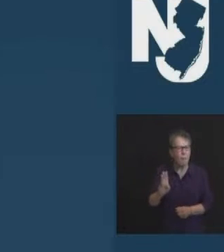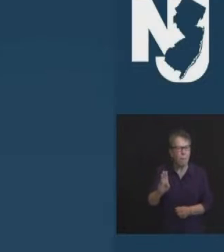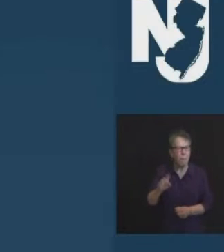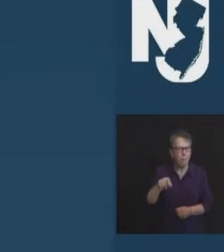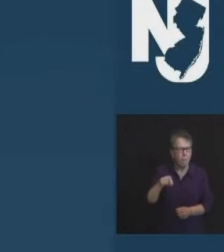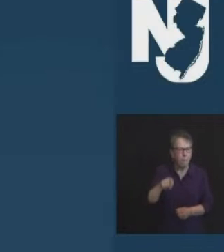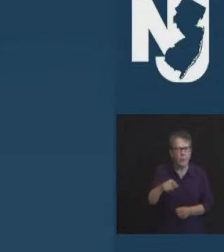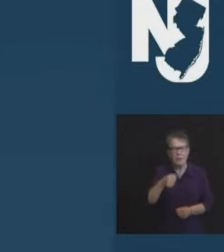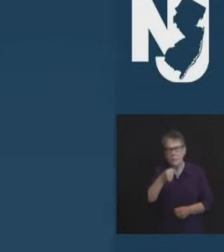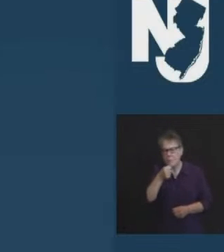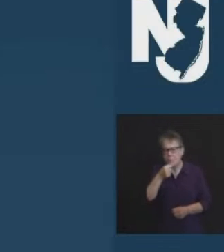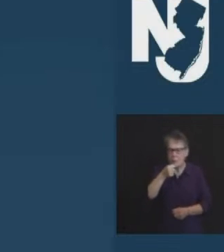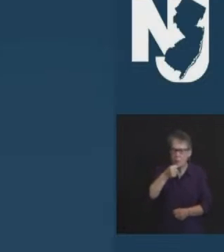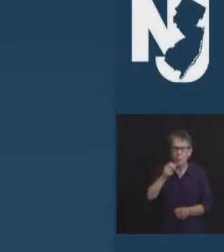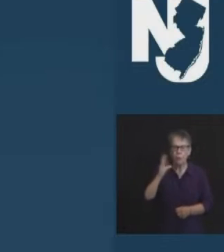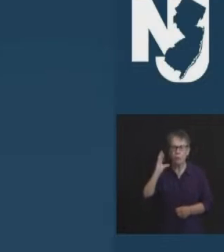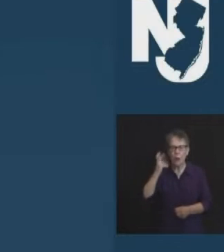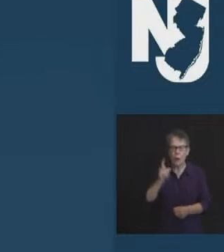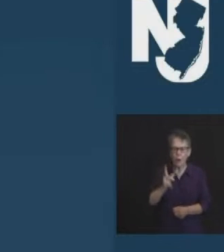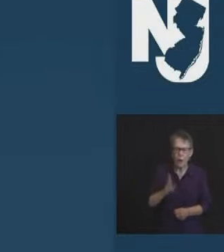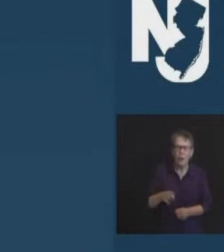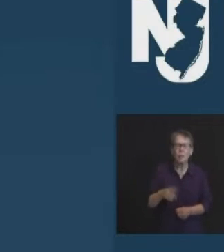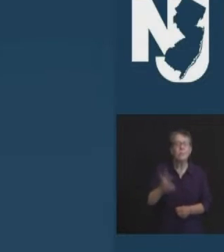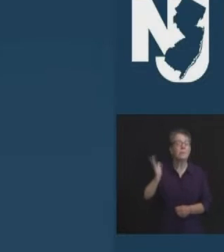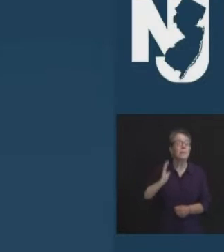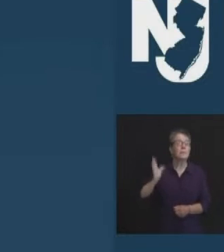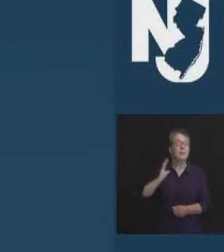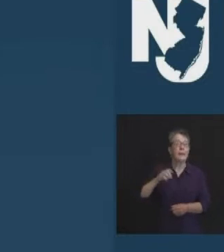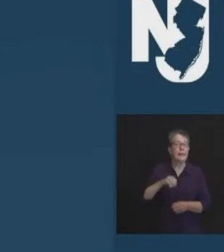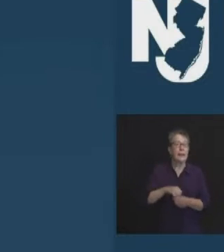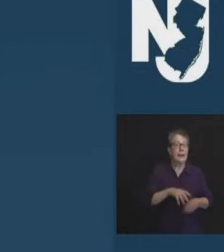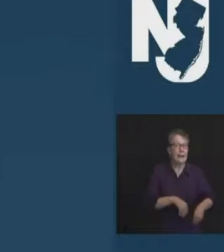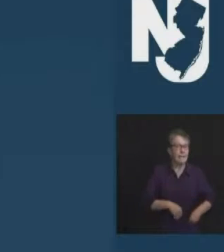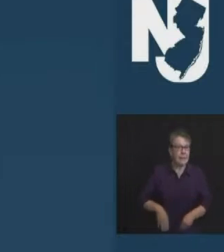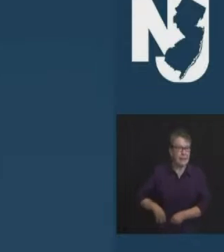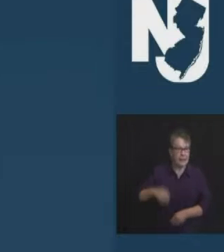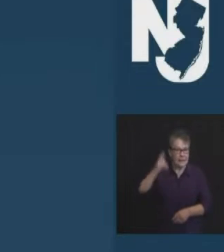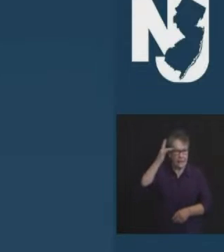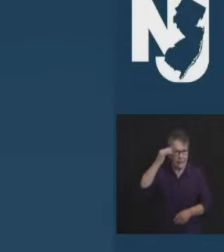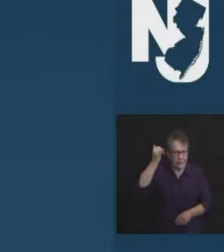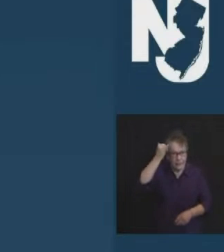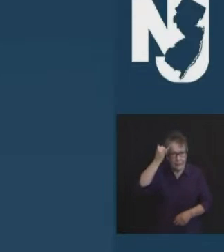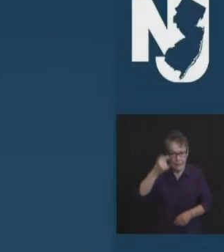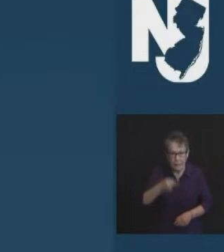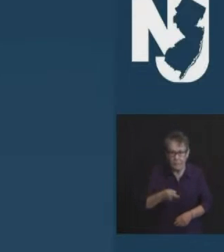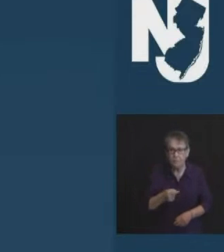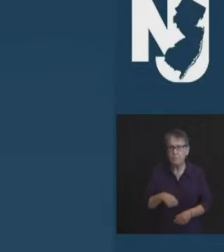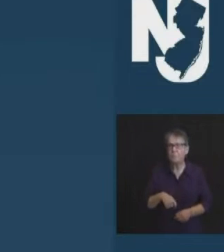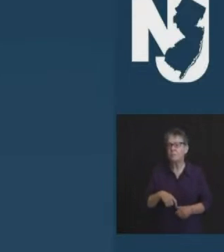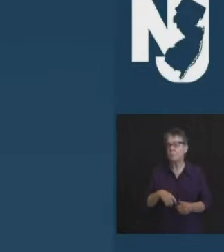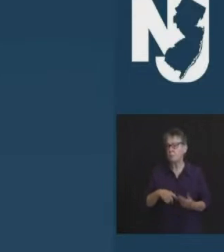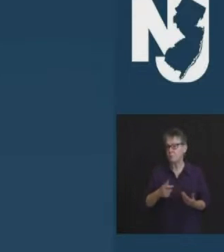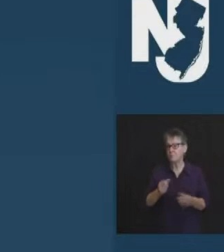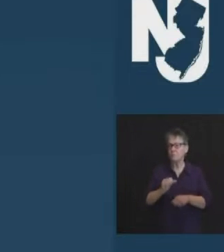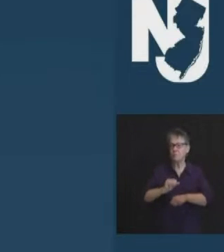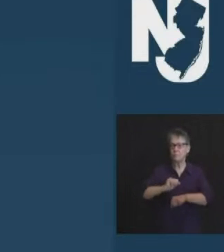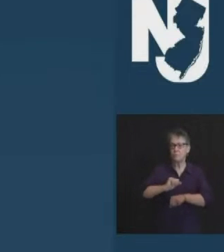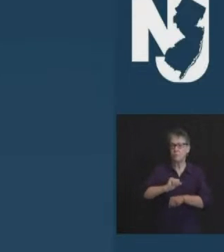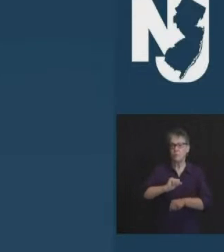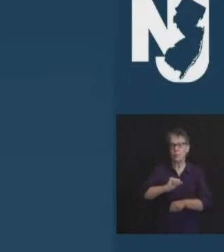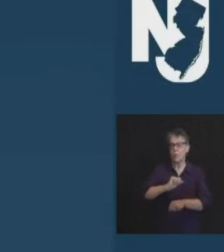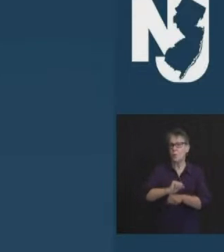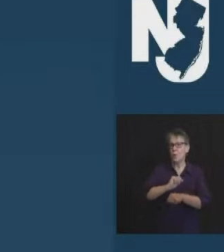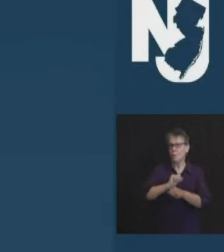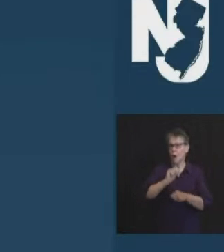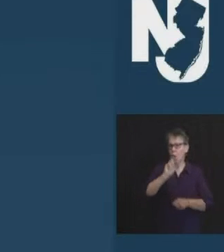his graduation from Moorestown High School. Following his discharge, he began working for RCA Global Engineering, a job that took